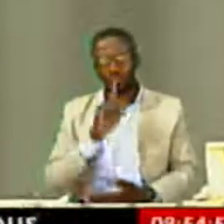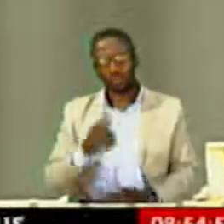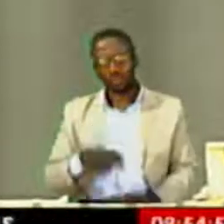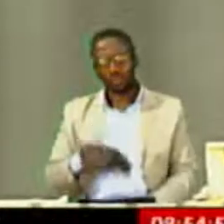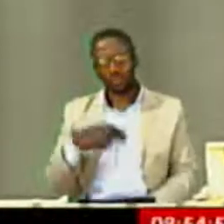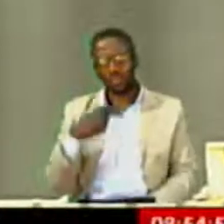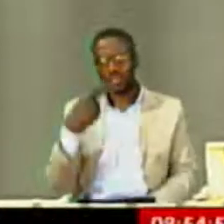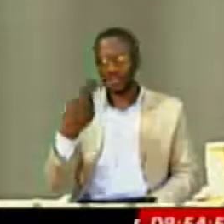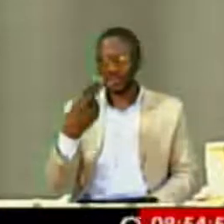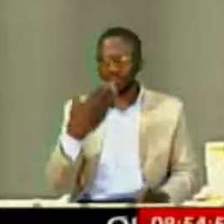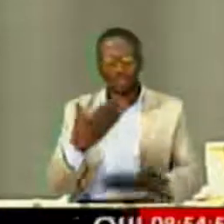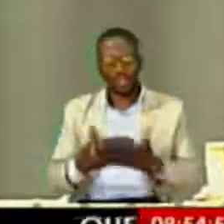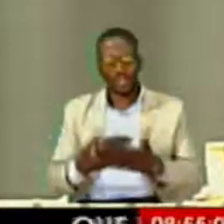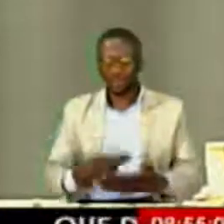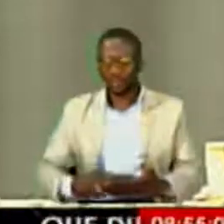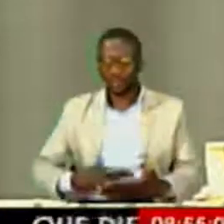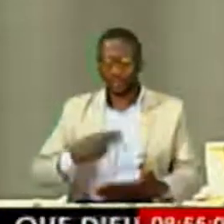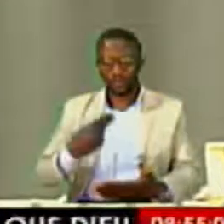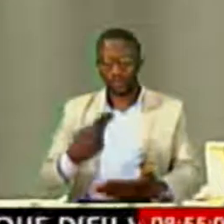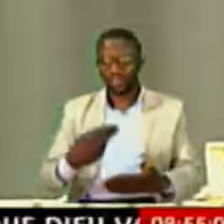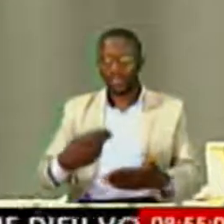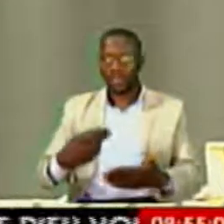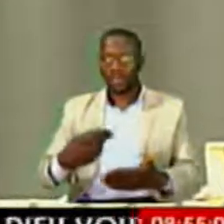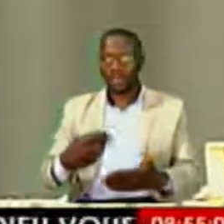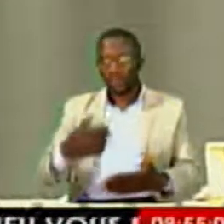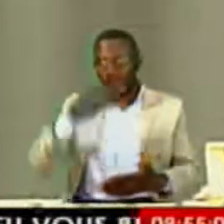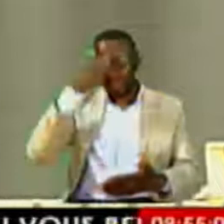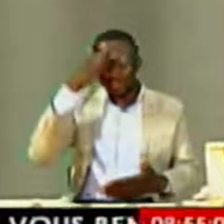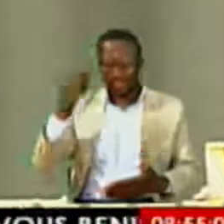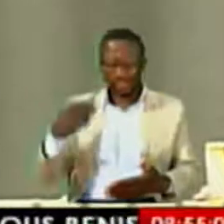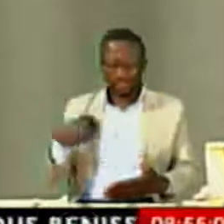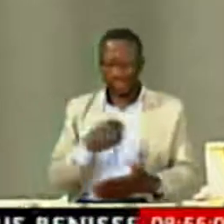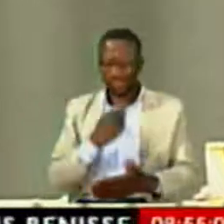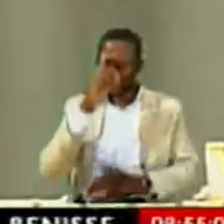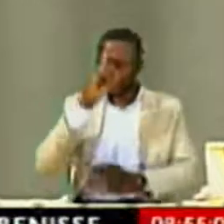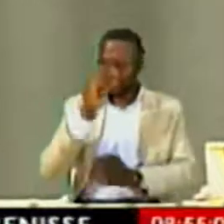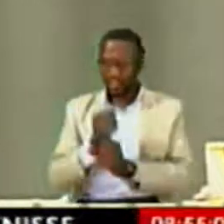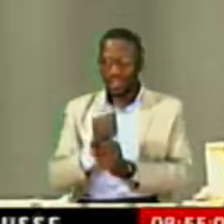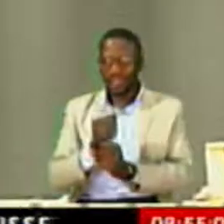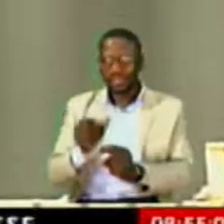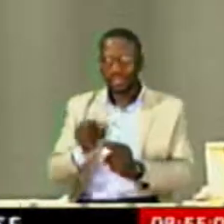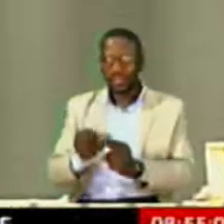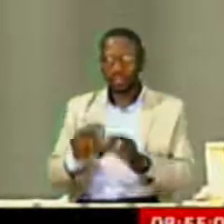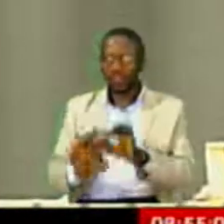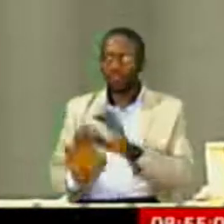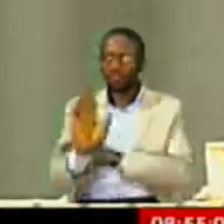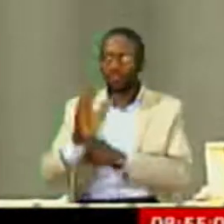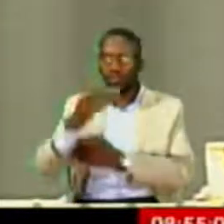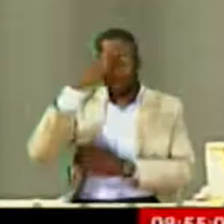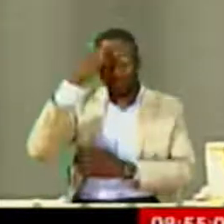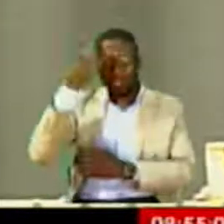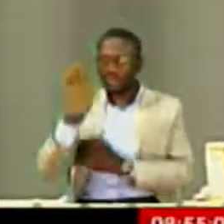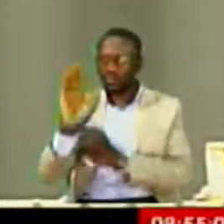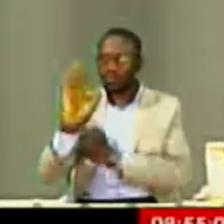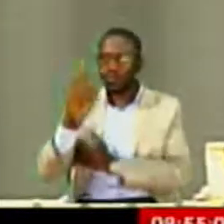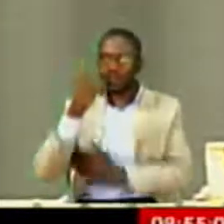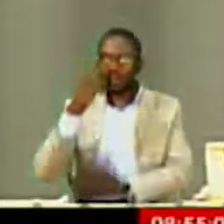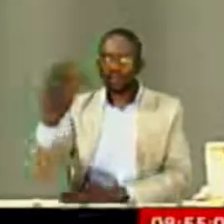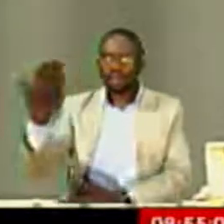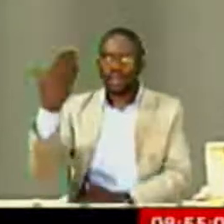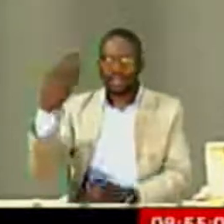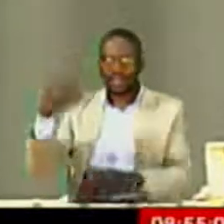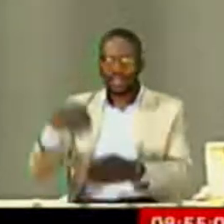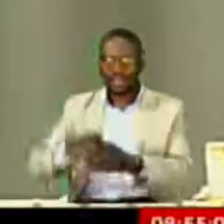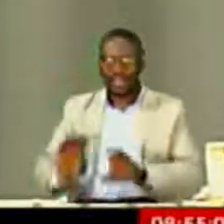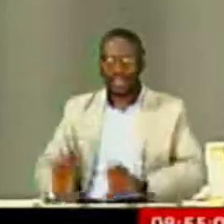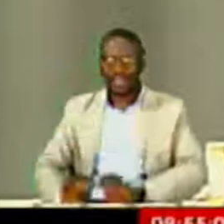are the blessed ones. D'avoir cru la parole de Dieu. Because we have believed in the parce word of Dieu God. Nous avait vu. Because God l'éternité. Foresaw us